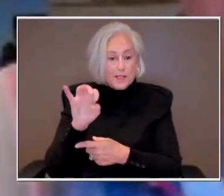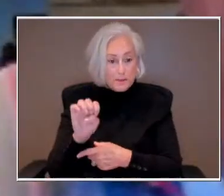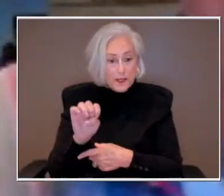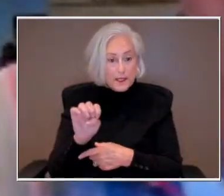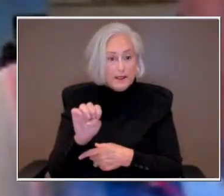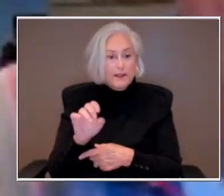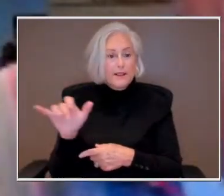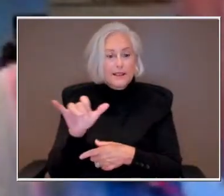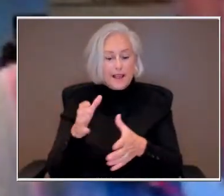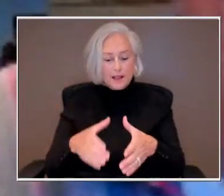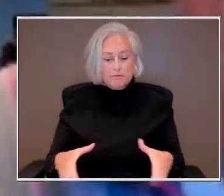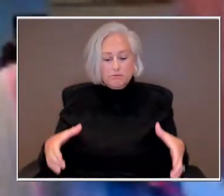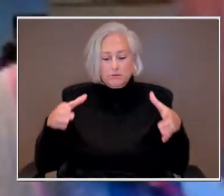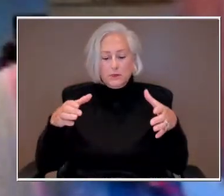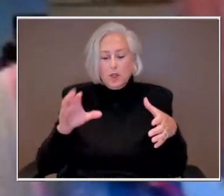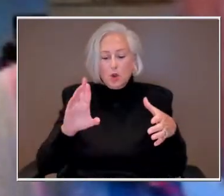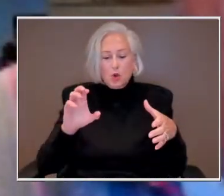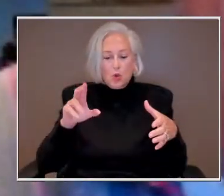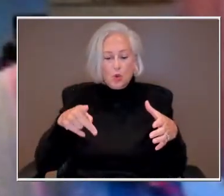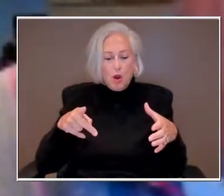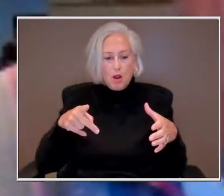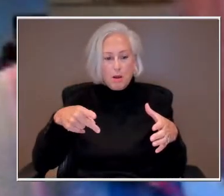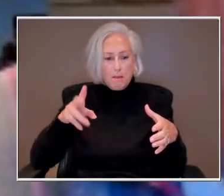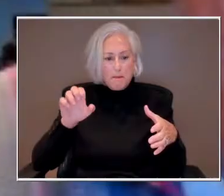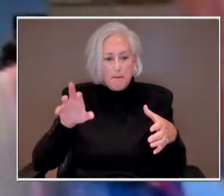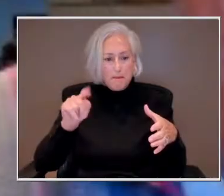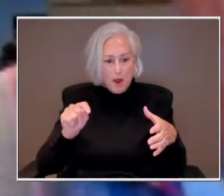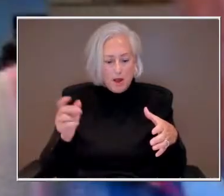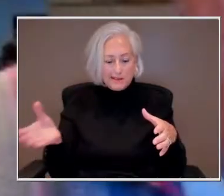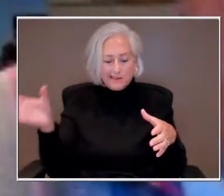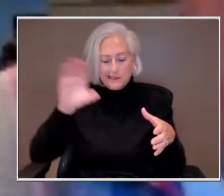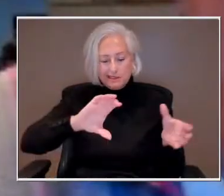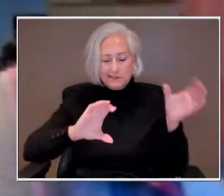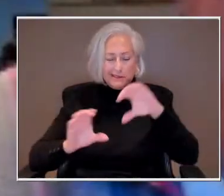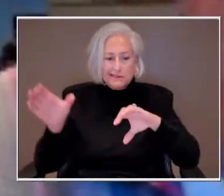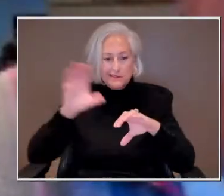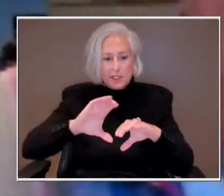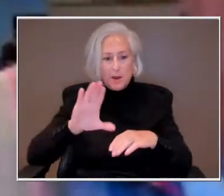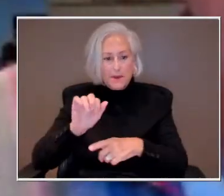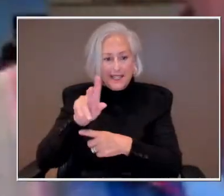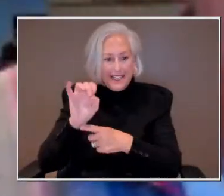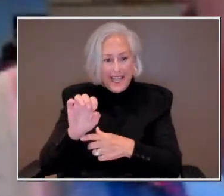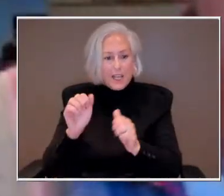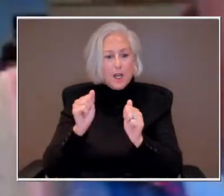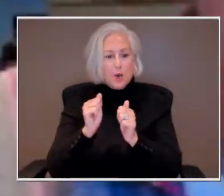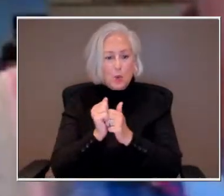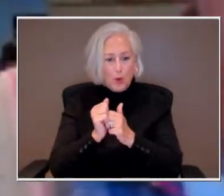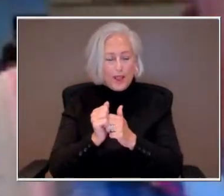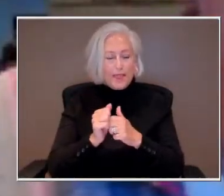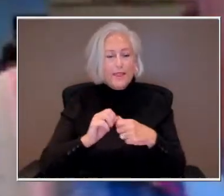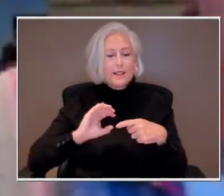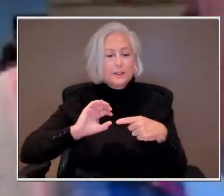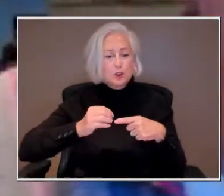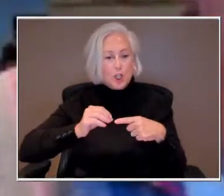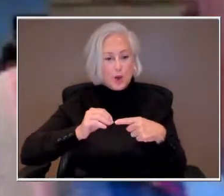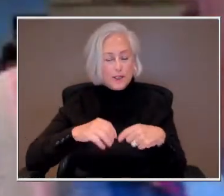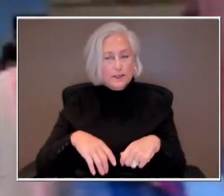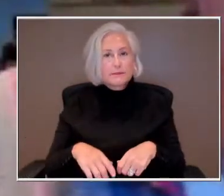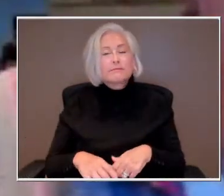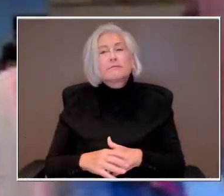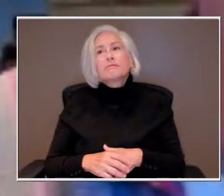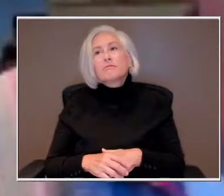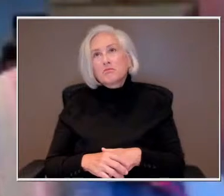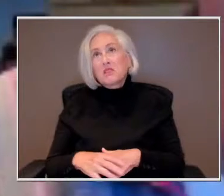crock pot dump cake. You cook in that has cherries in it. And luckily, I thought,